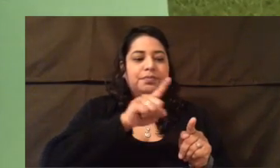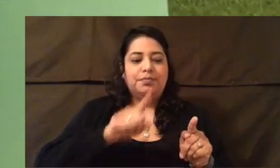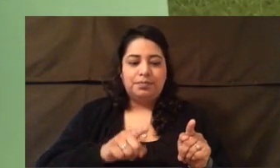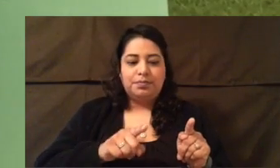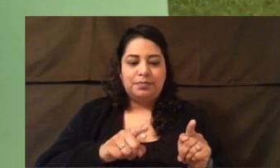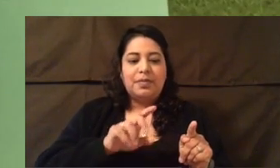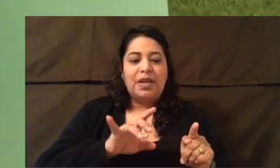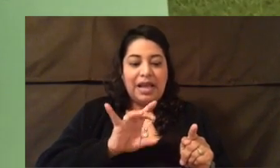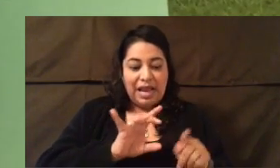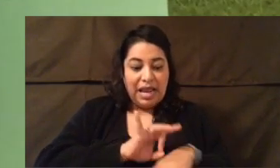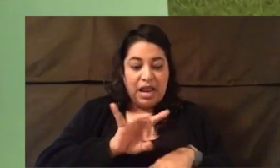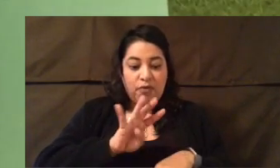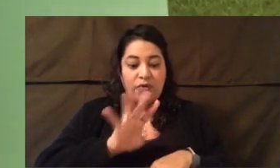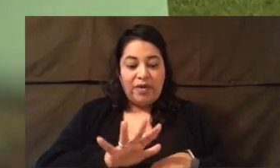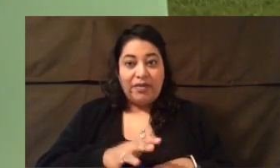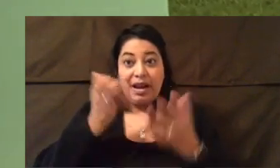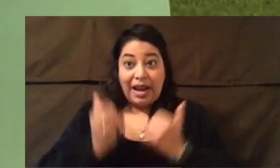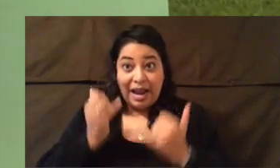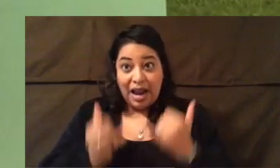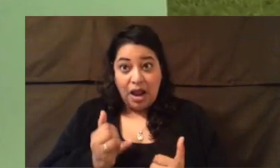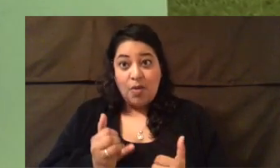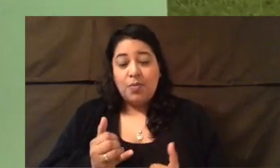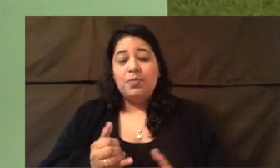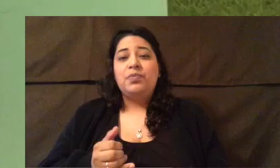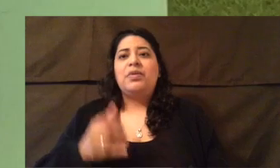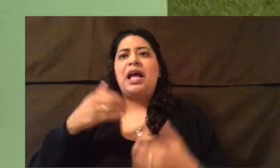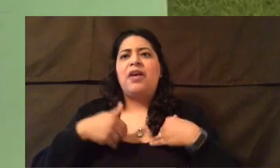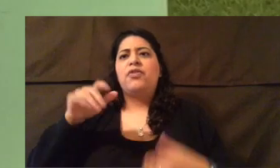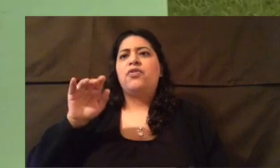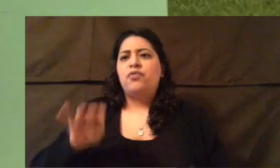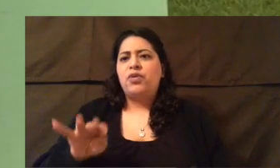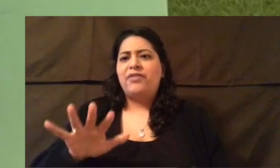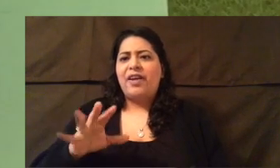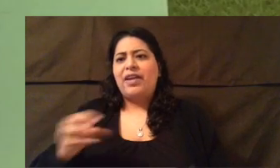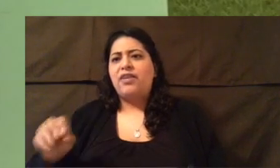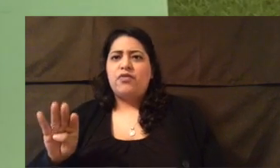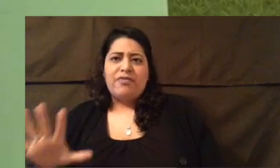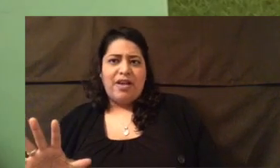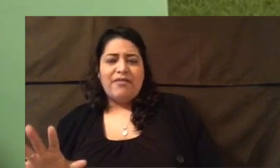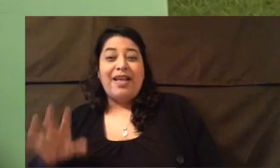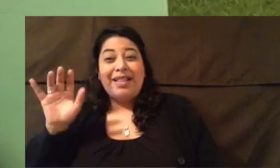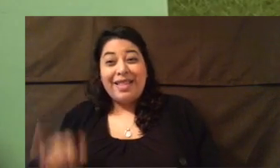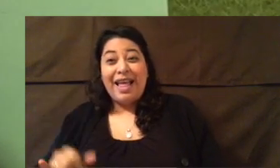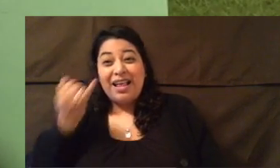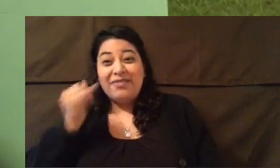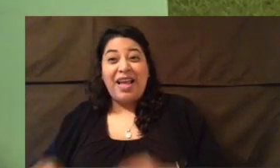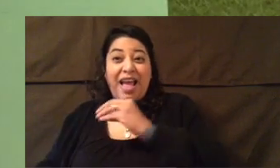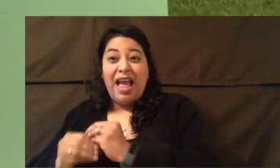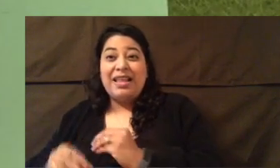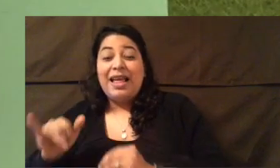8:45. Okay, that's really easy for me. Okay, now I have 45 and I have